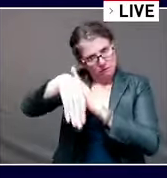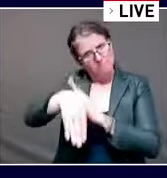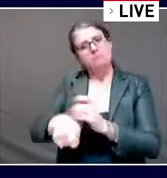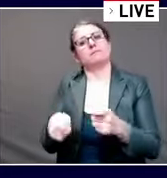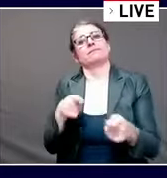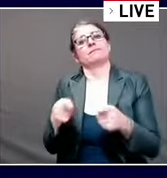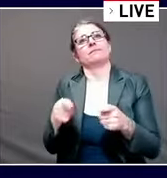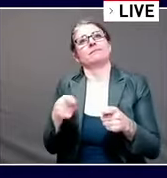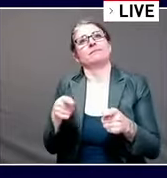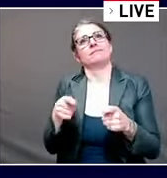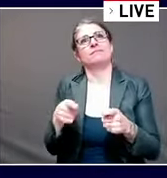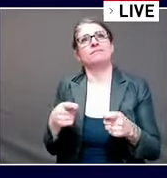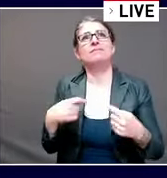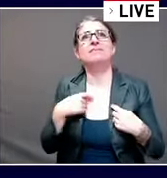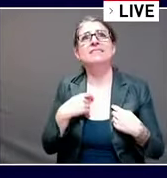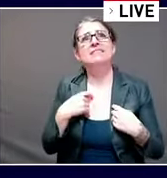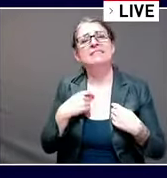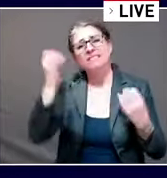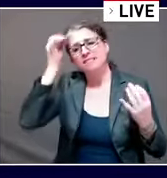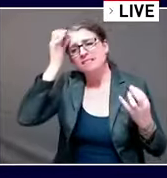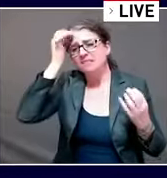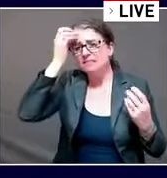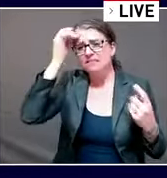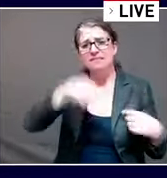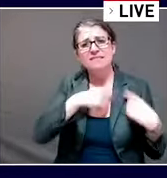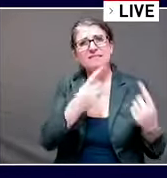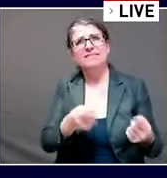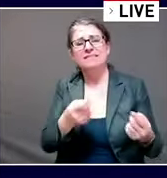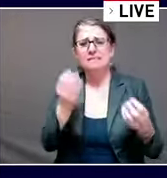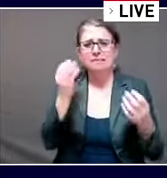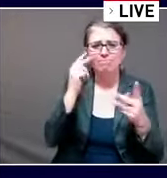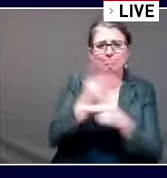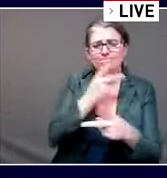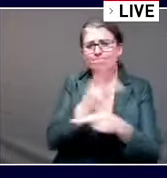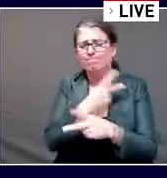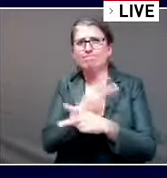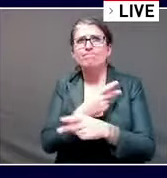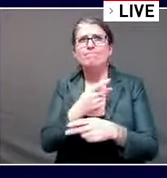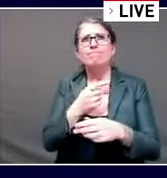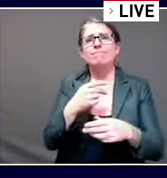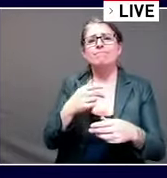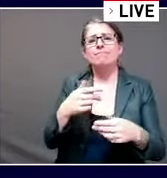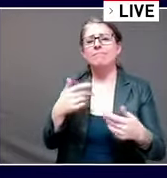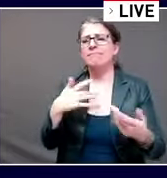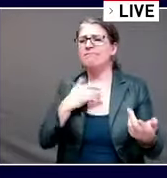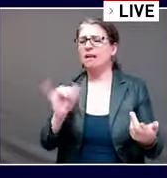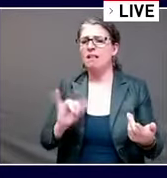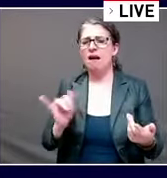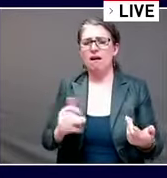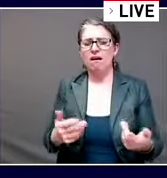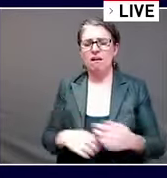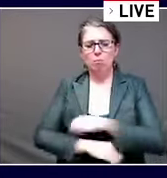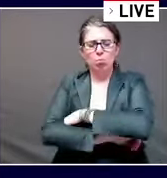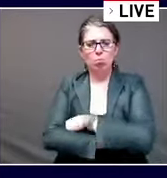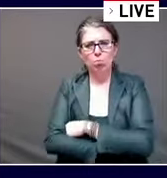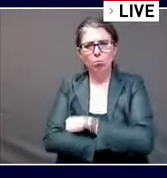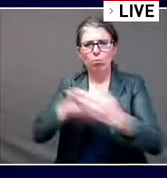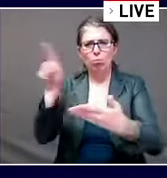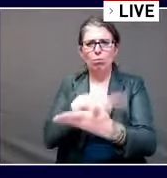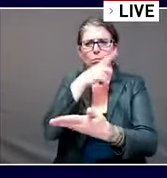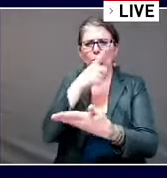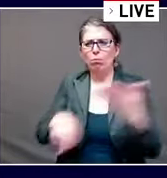not thinking about canceling or even pausing. For me, what's giving me that light at the end of the tunnel is postponing for just a couple of